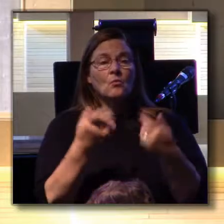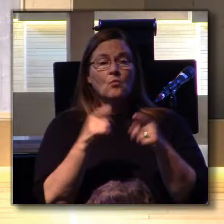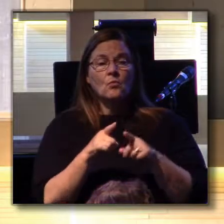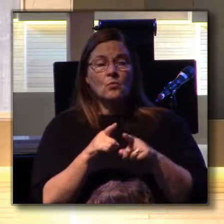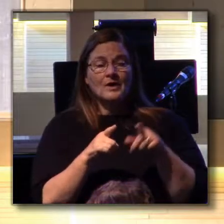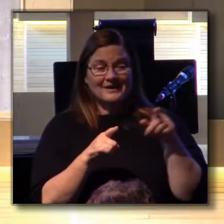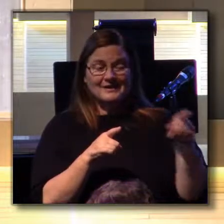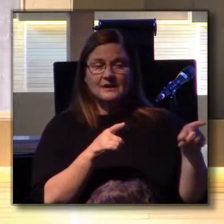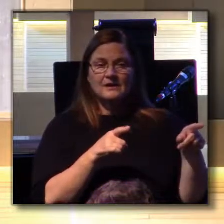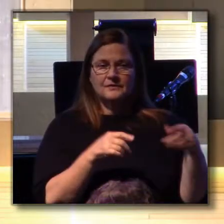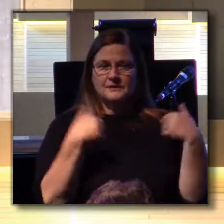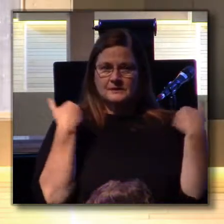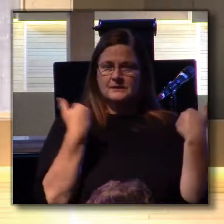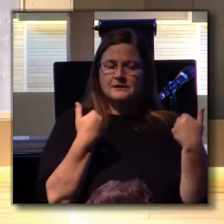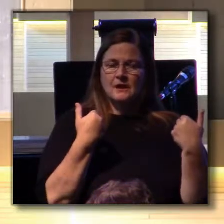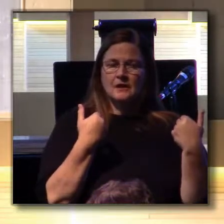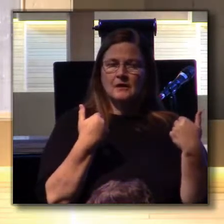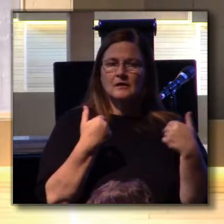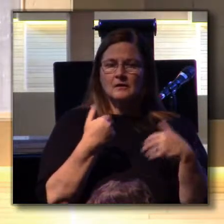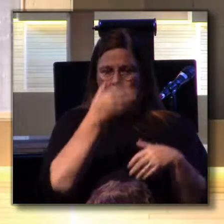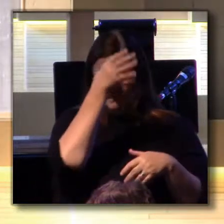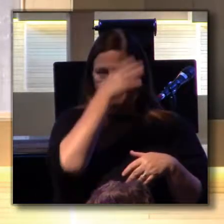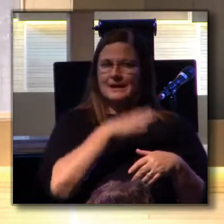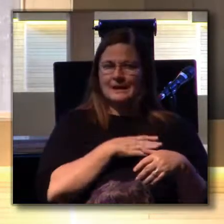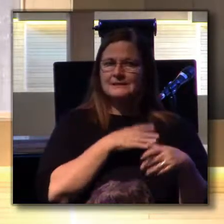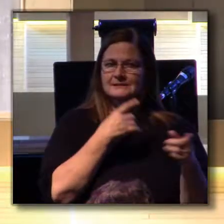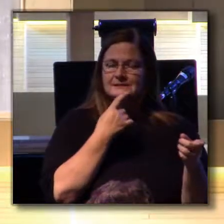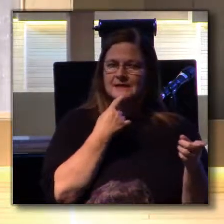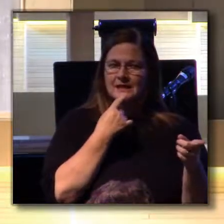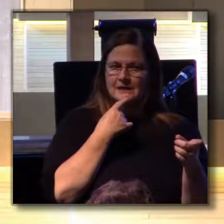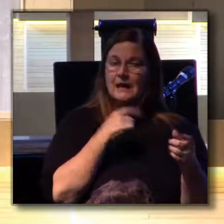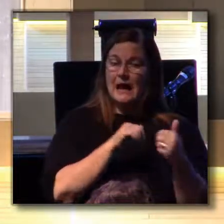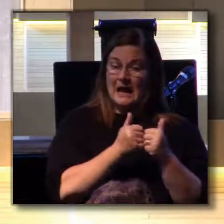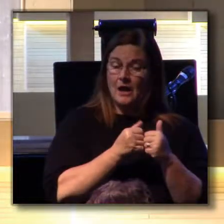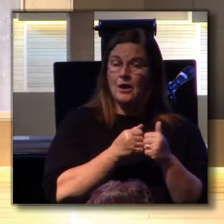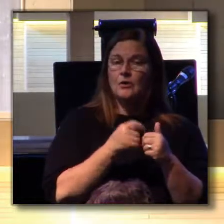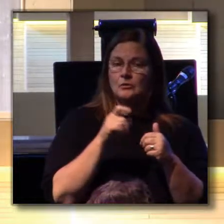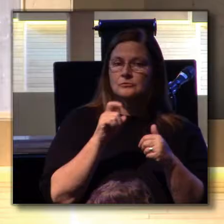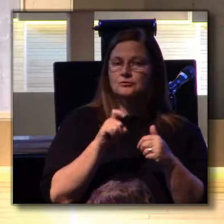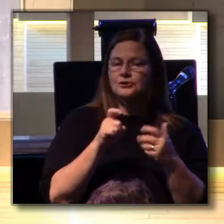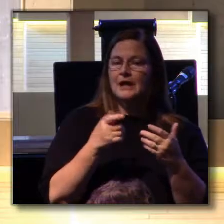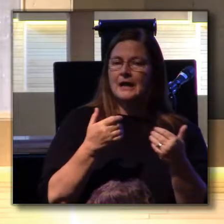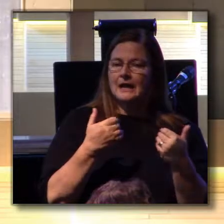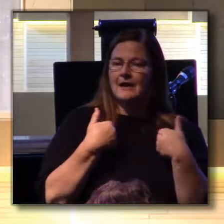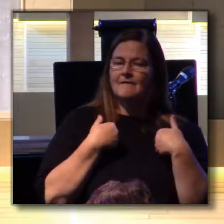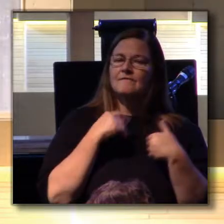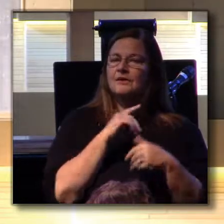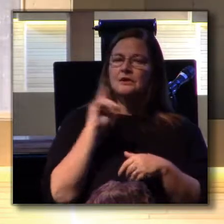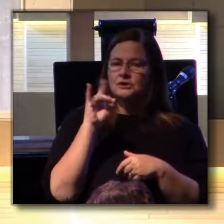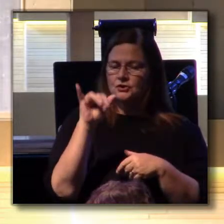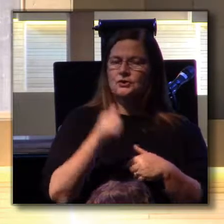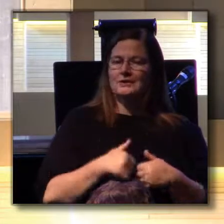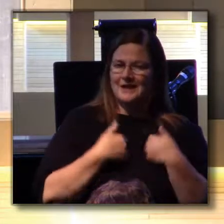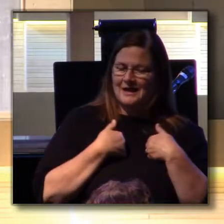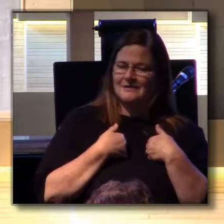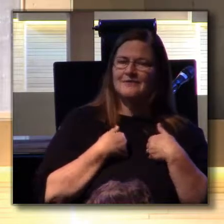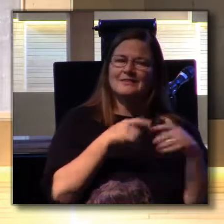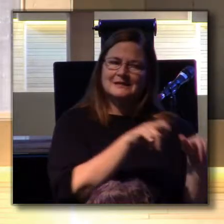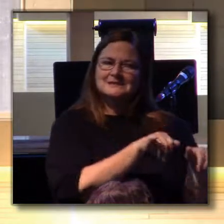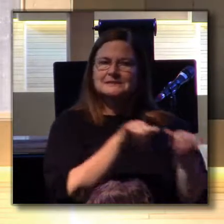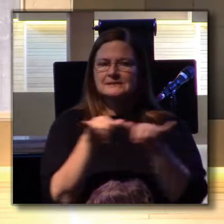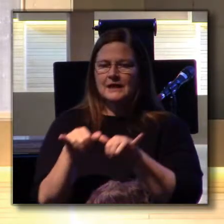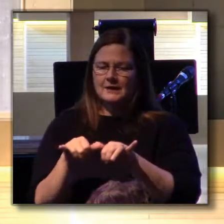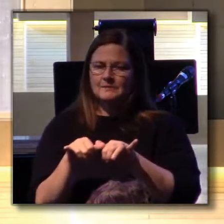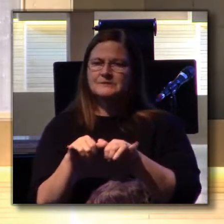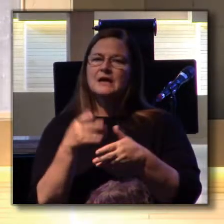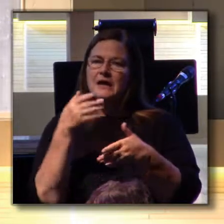life? In the young man's thinking, that is synonymous with entering the kingdom of God. That is synonymous with being able to